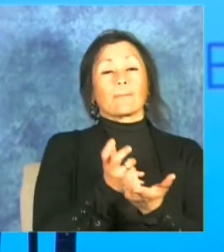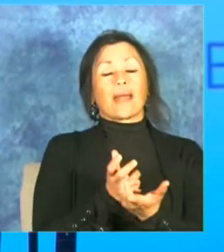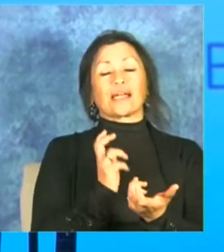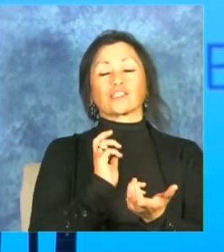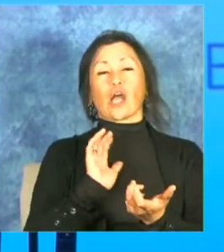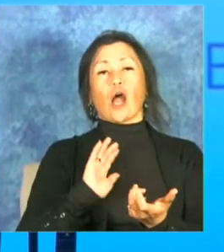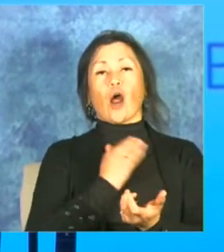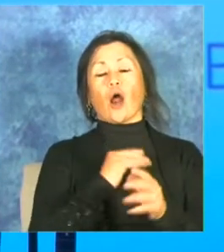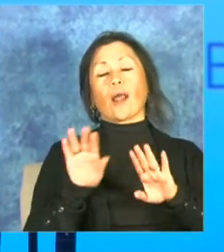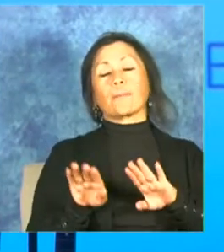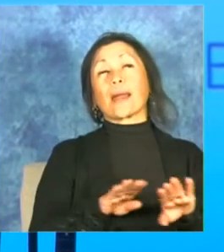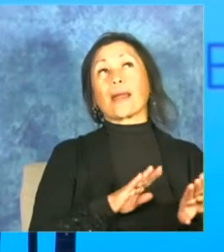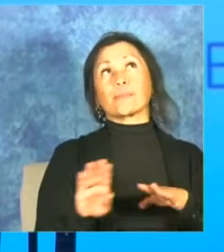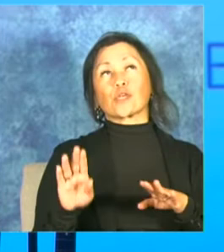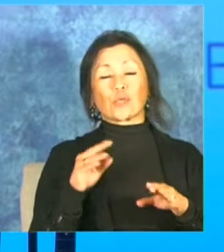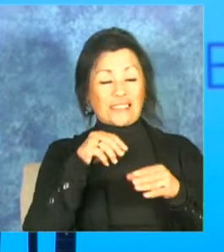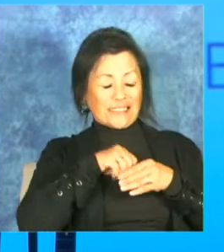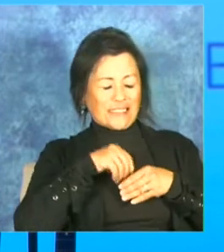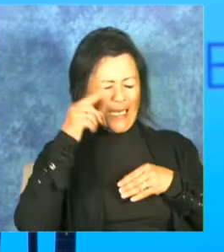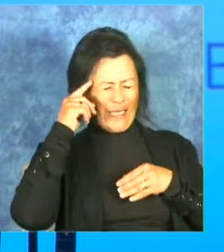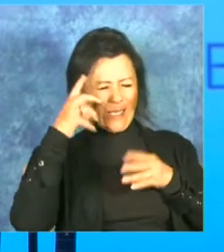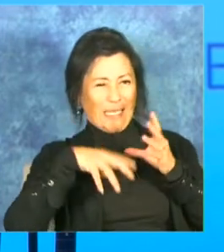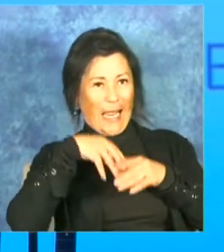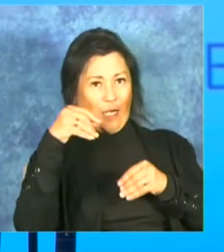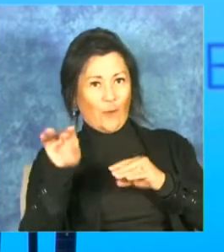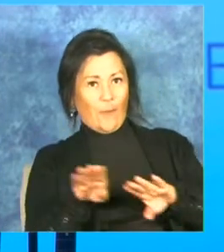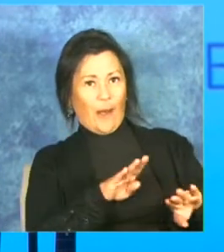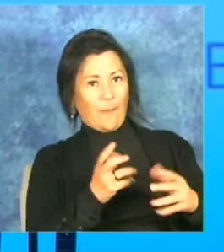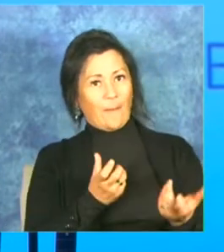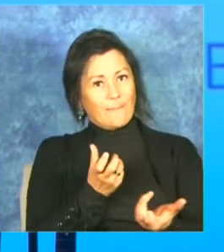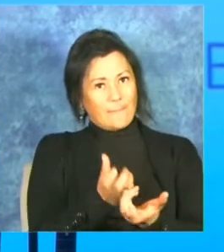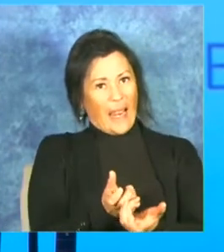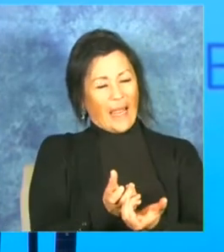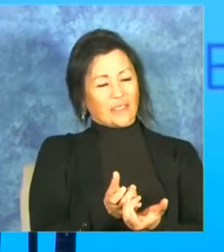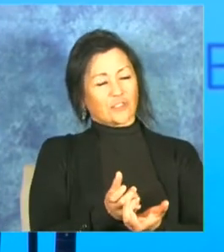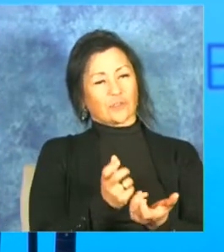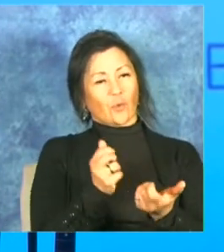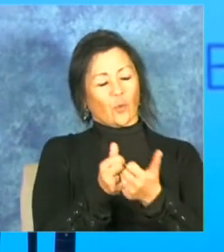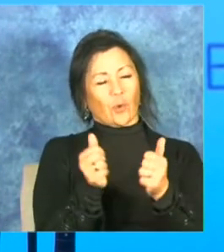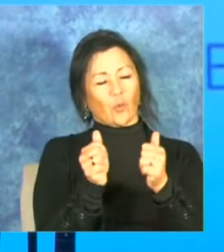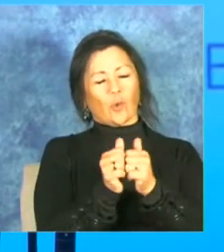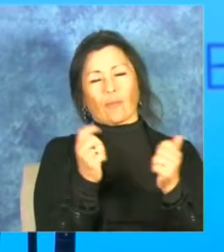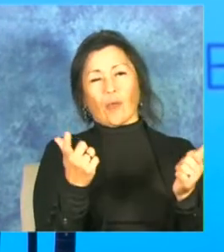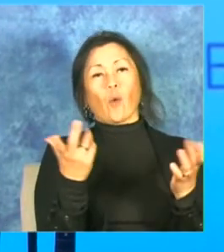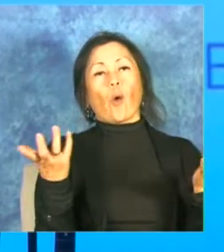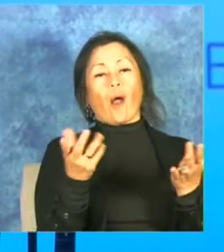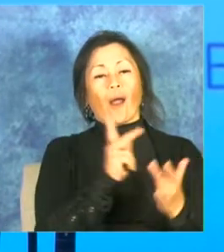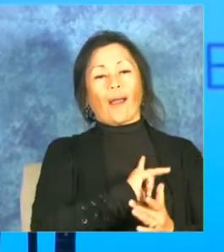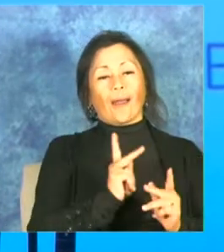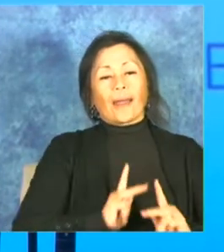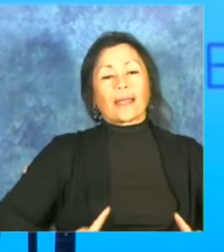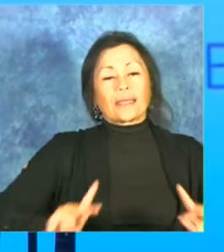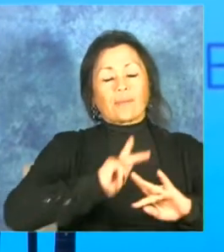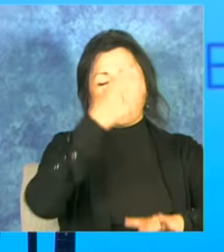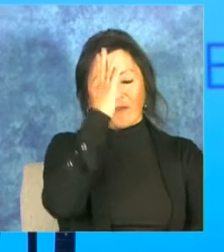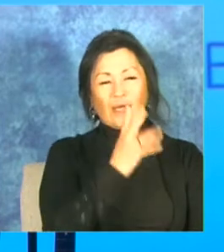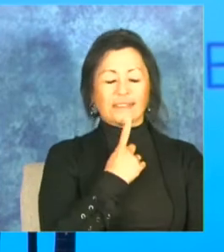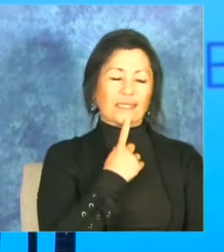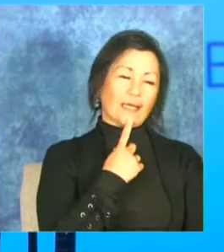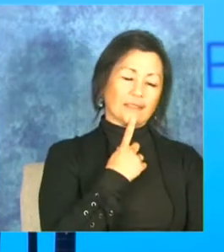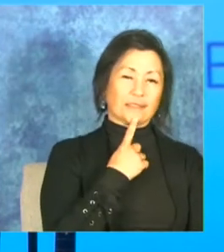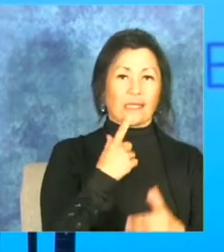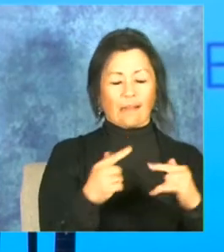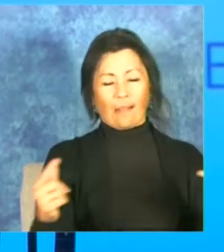our inner and thoughts and outer behaviors with what the kingdom says we should be doing or thinking or